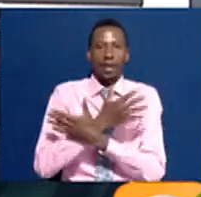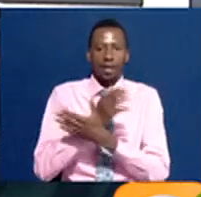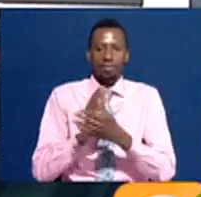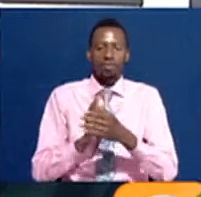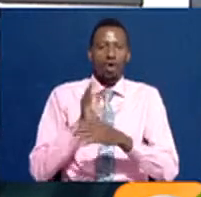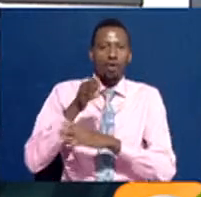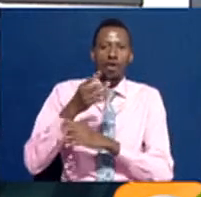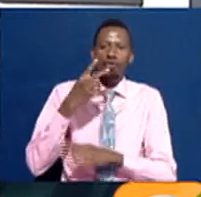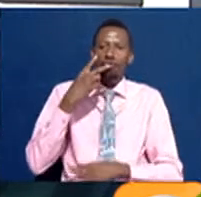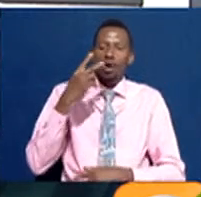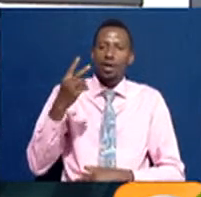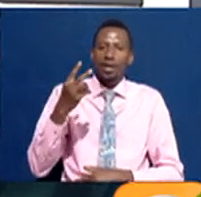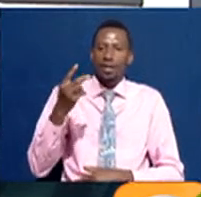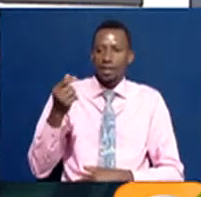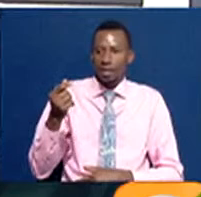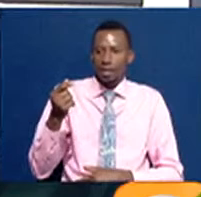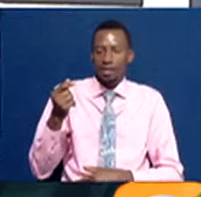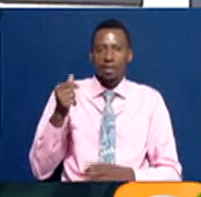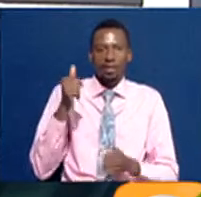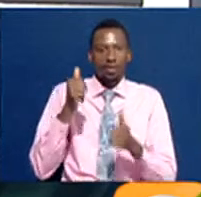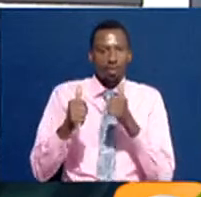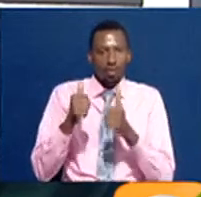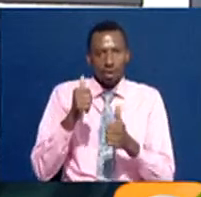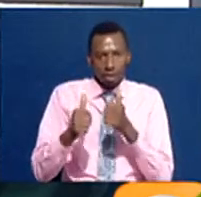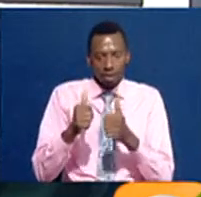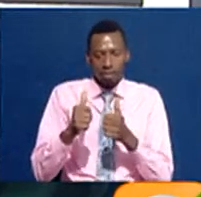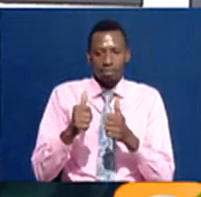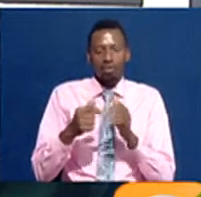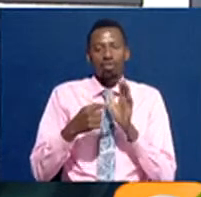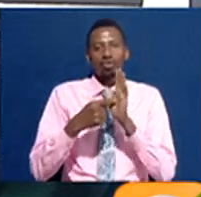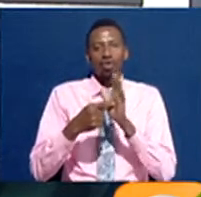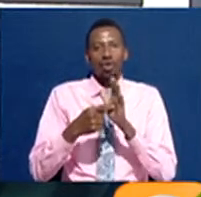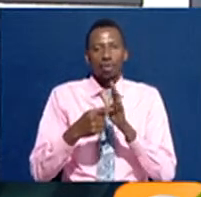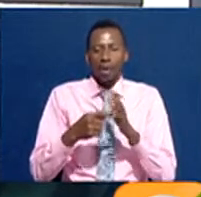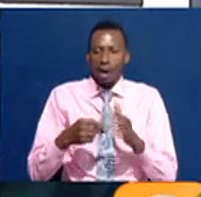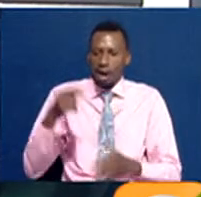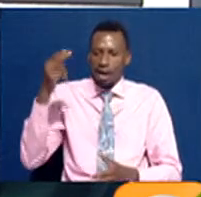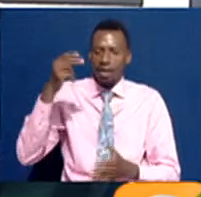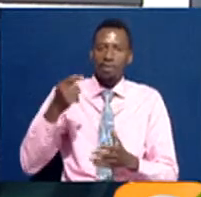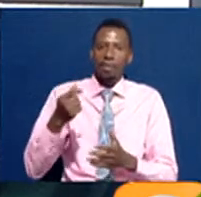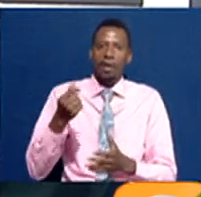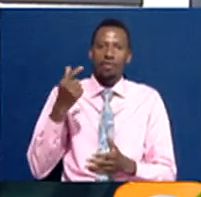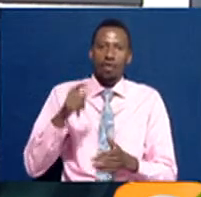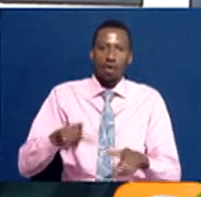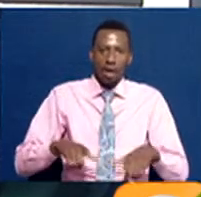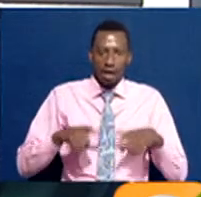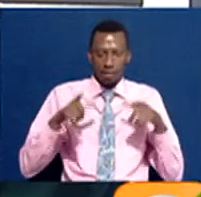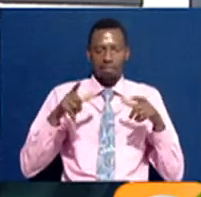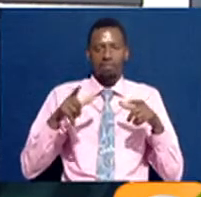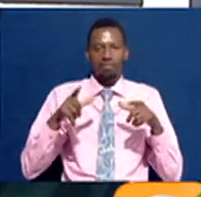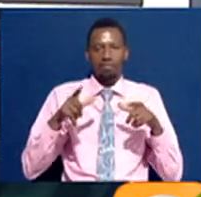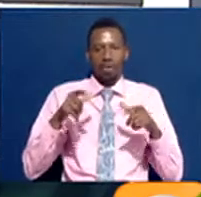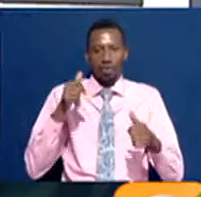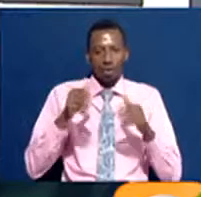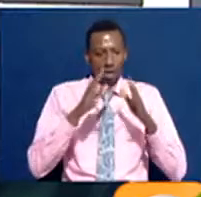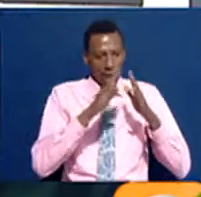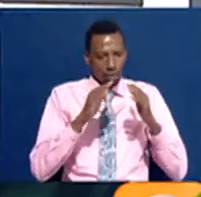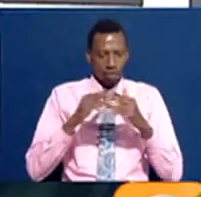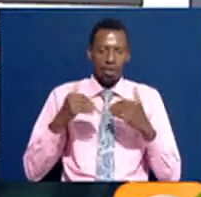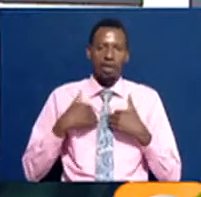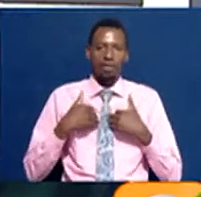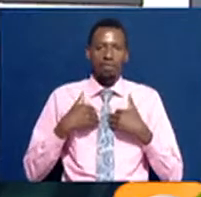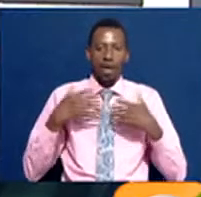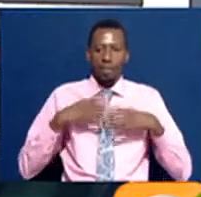mark, compounding the backdrop of the biting cost of living currently facing Kenyan households. Commuters were the